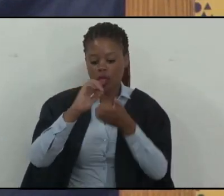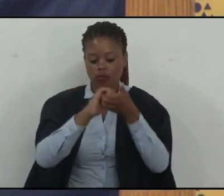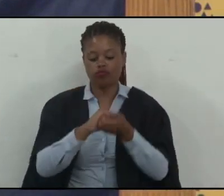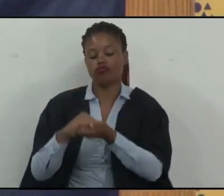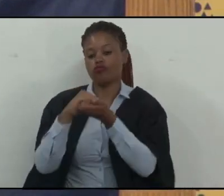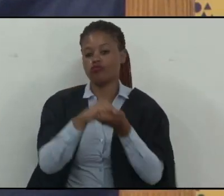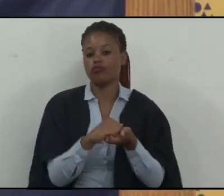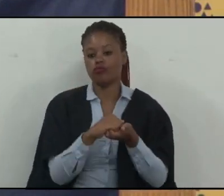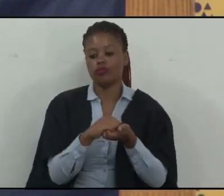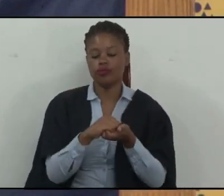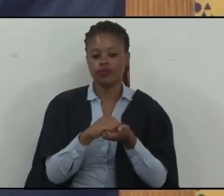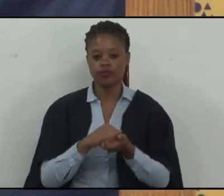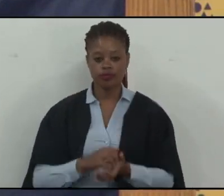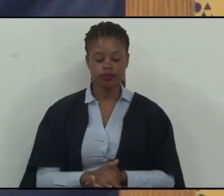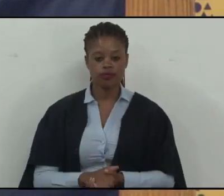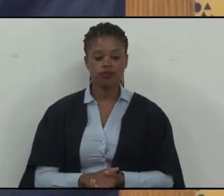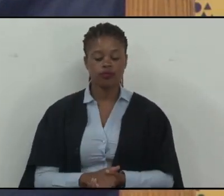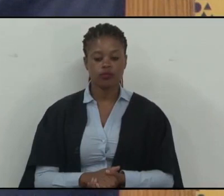association.